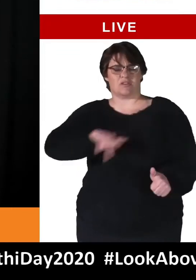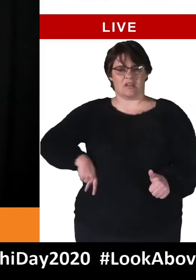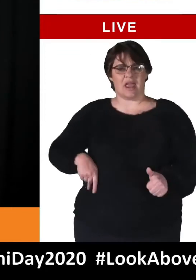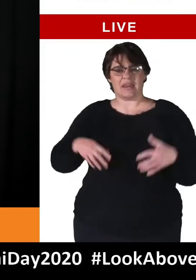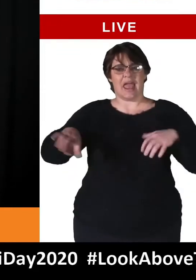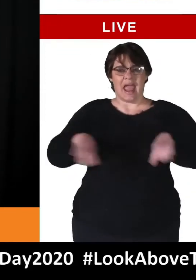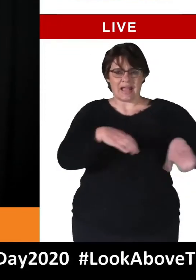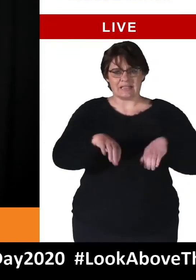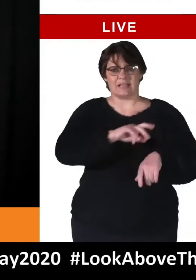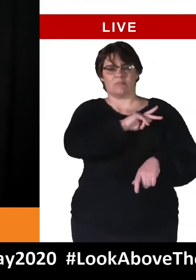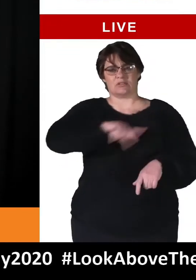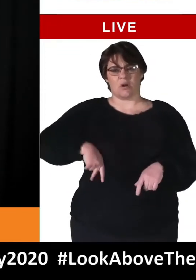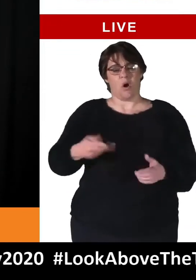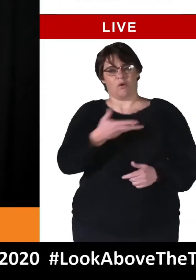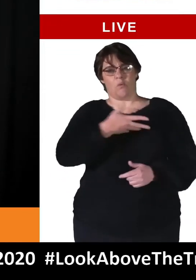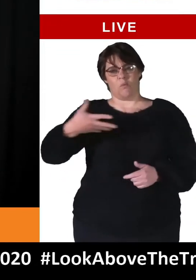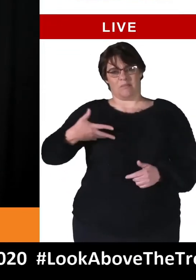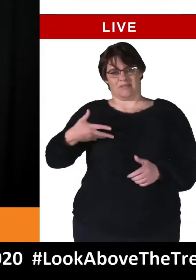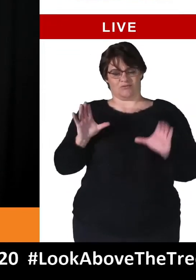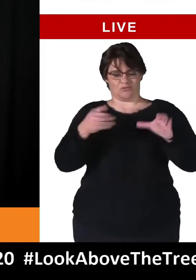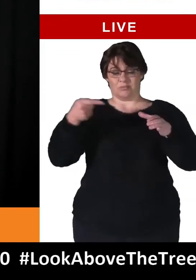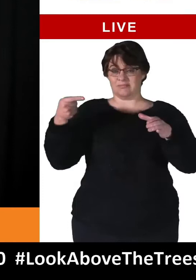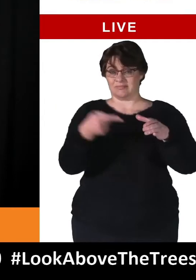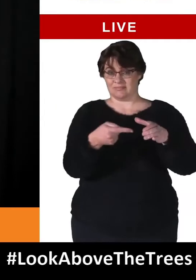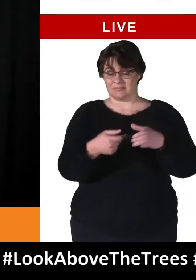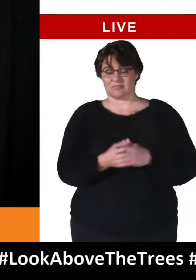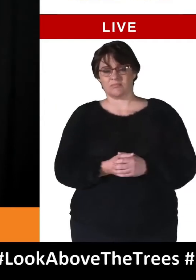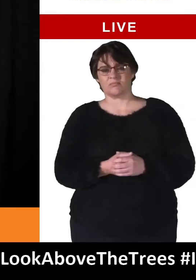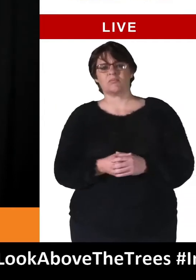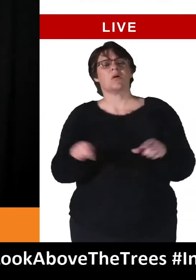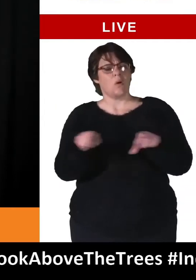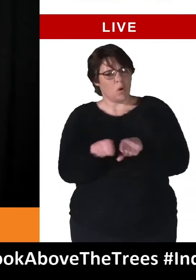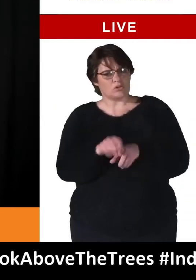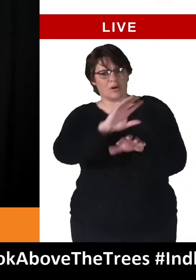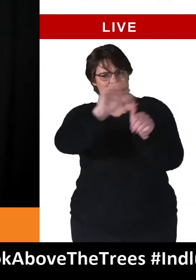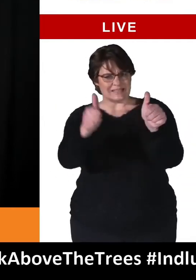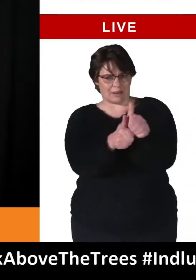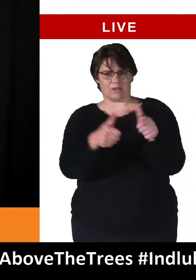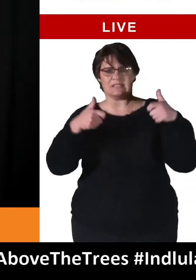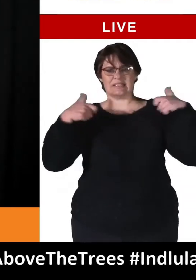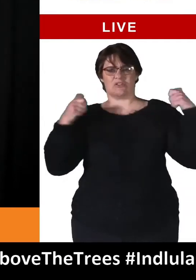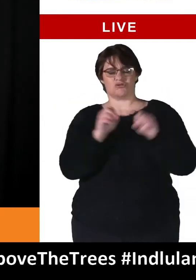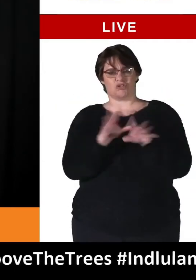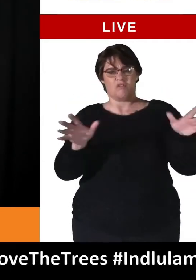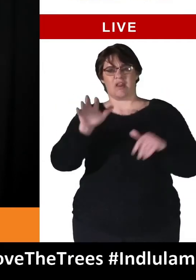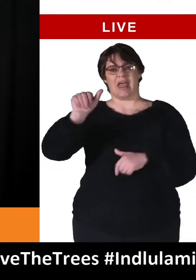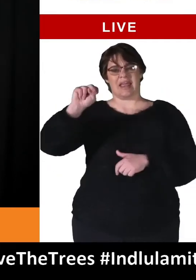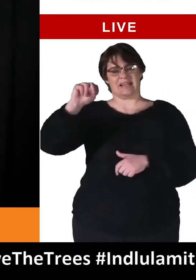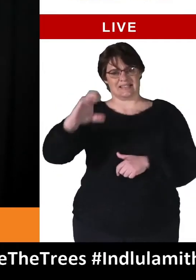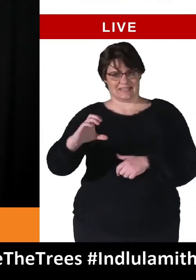Acting President of the ANC's Women's League. She was also Deputy Secretary General of the